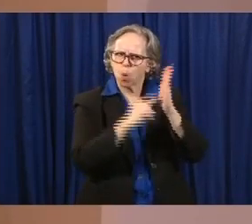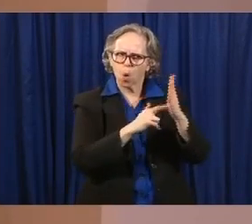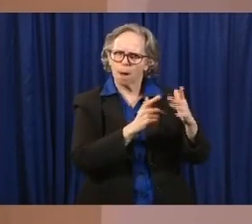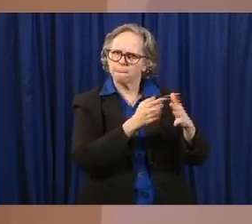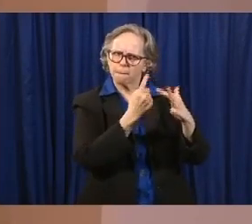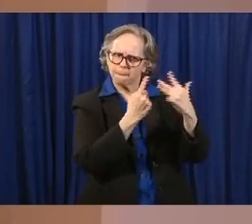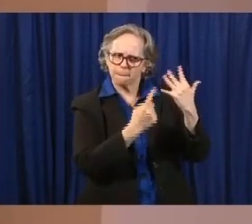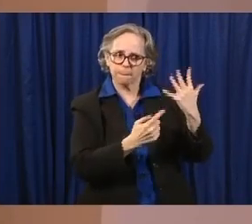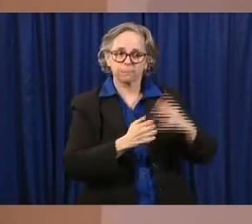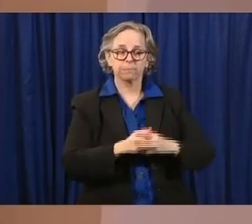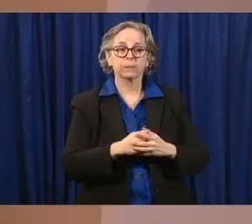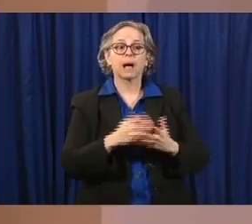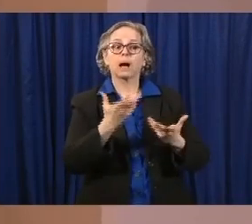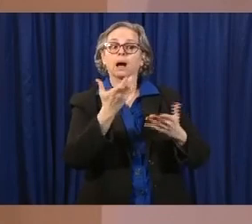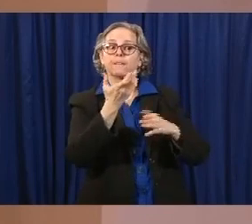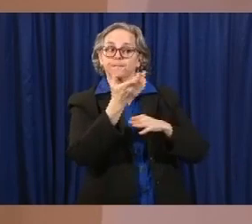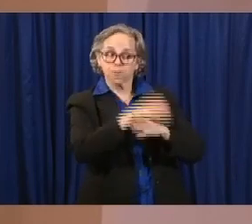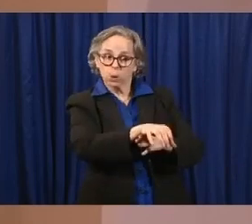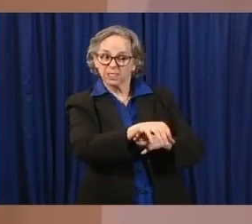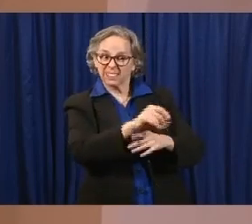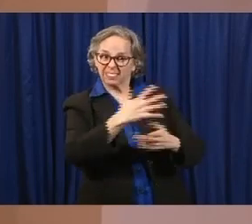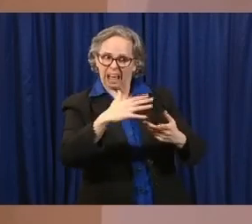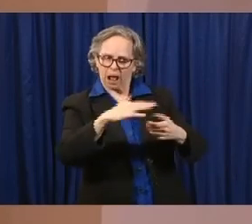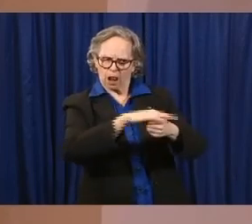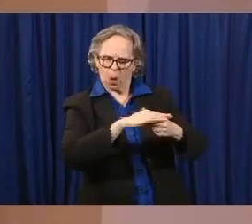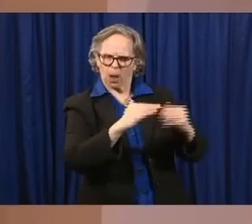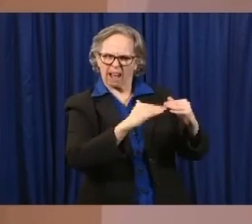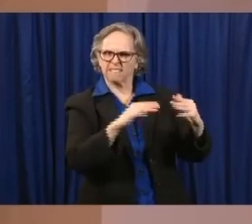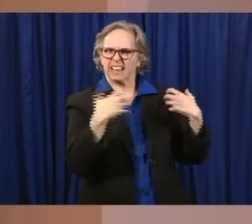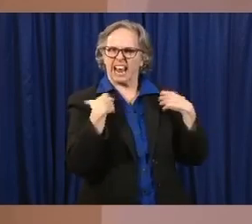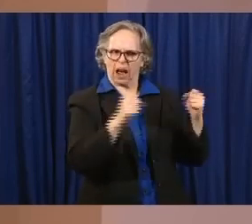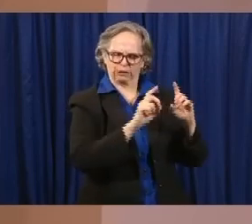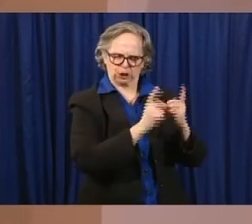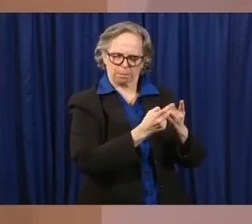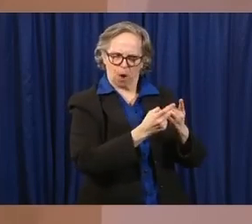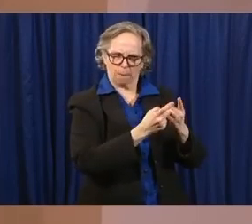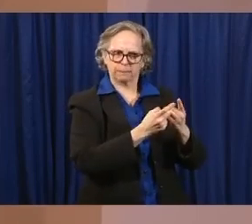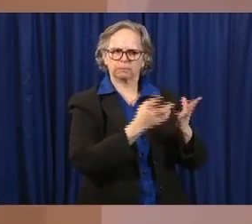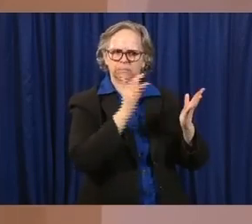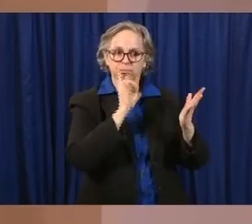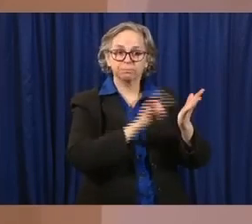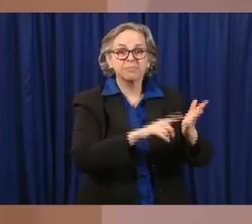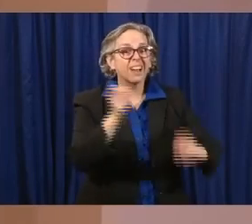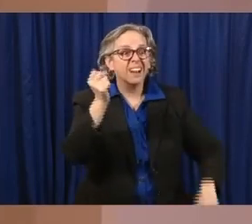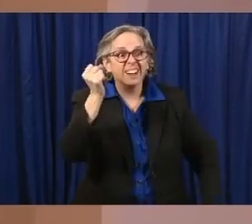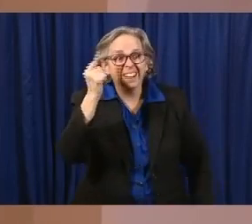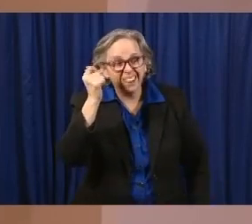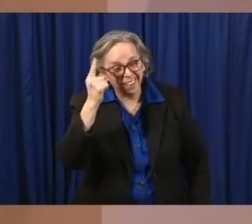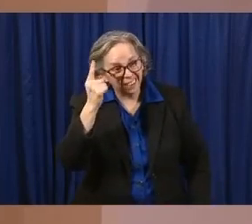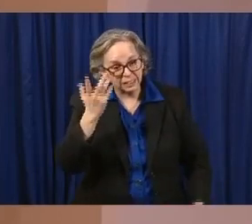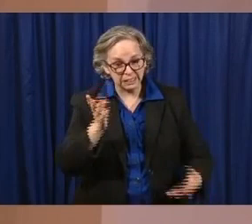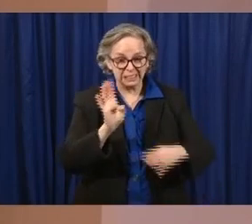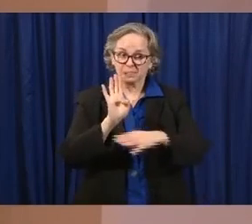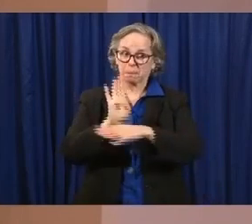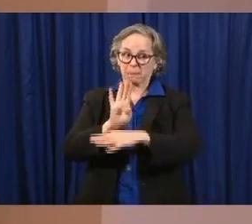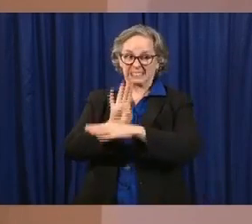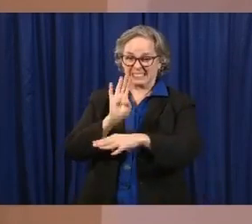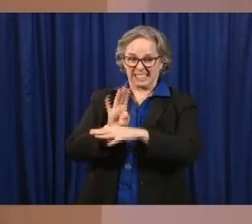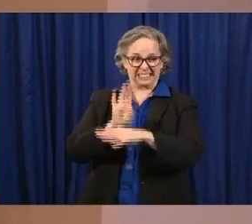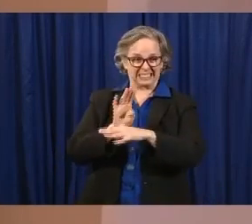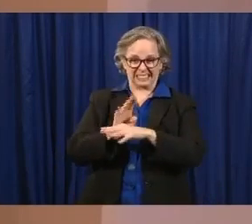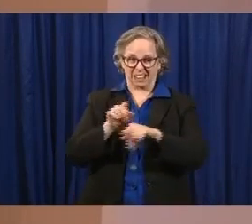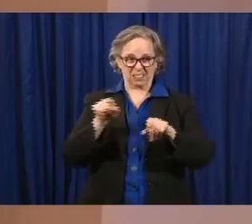level by the health departments, but on occasion there will be a business that operates, or a similar type of business that operates